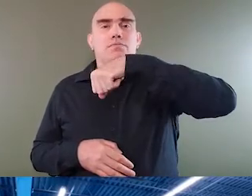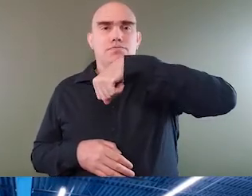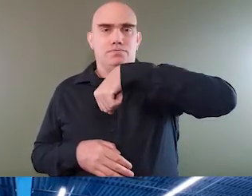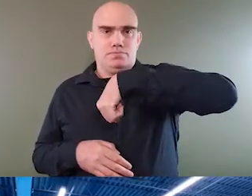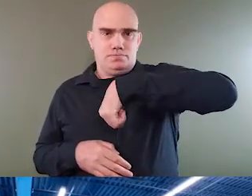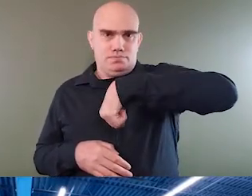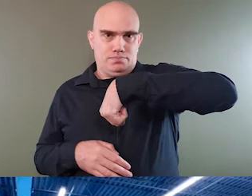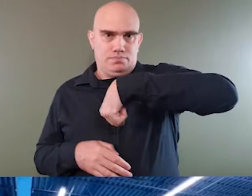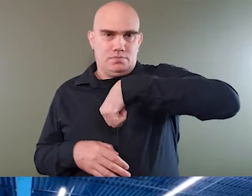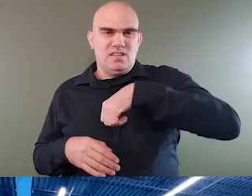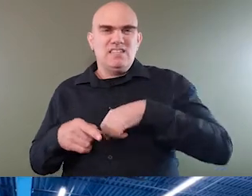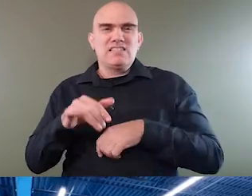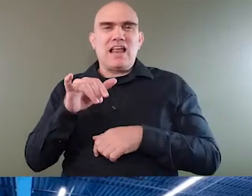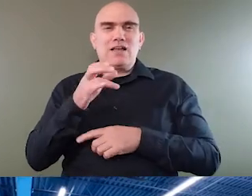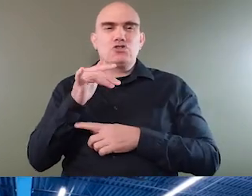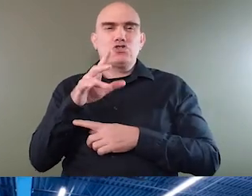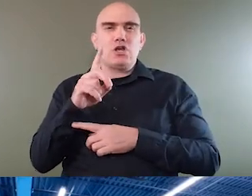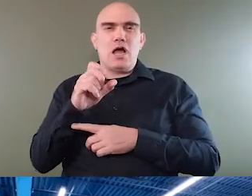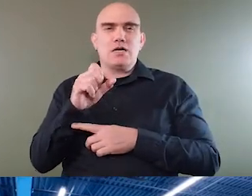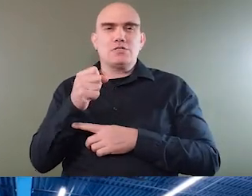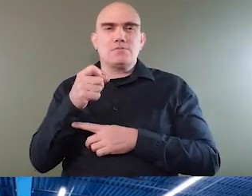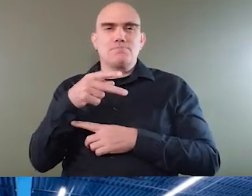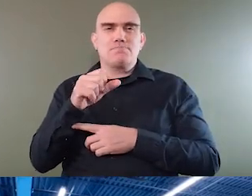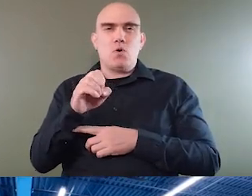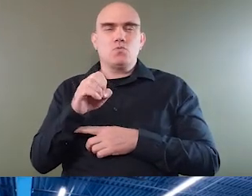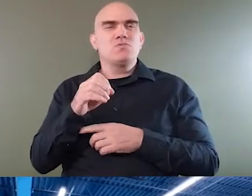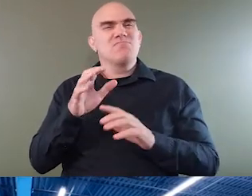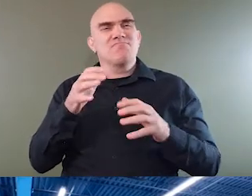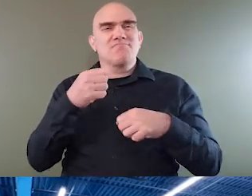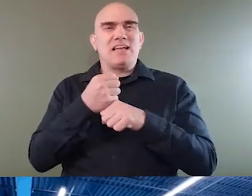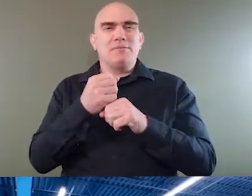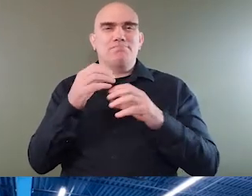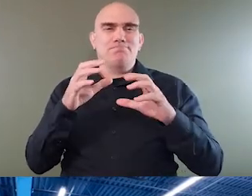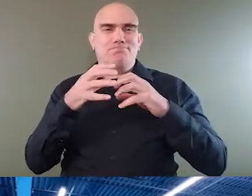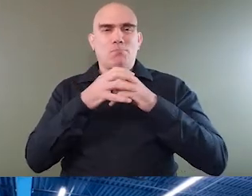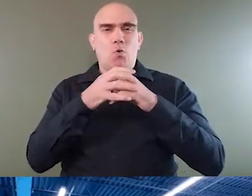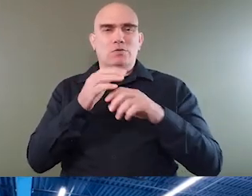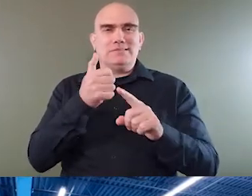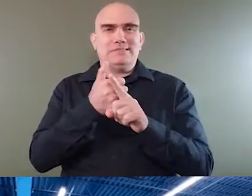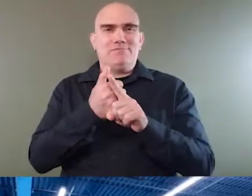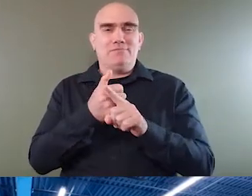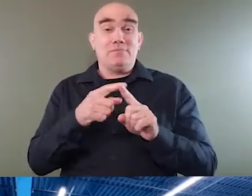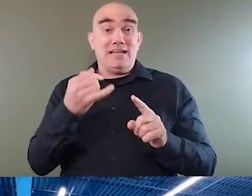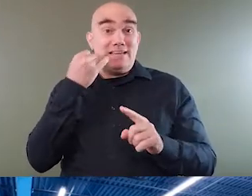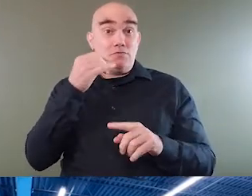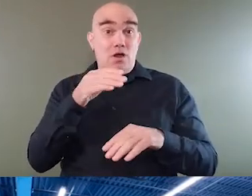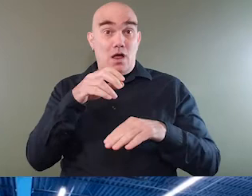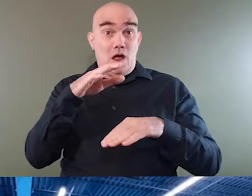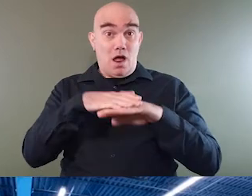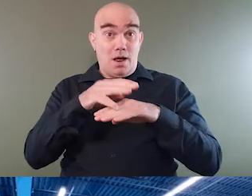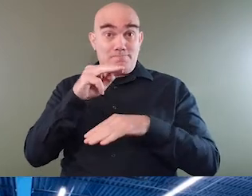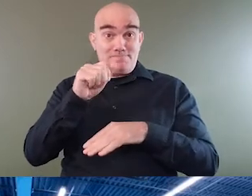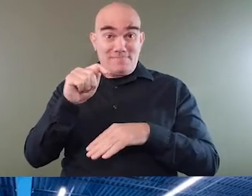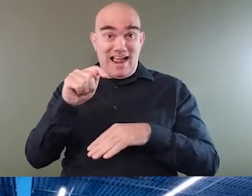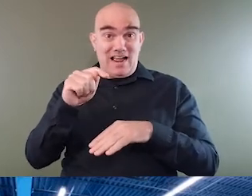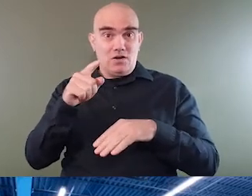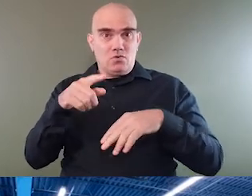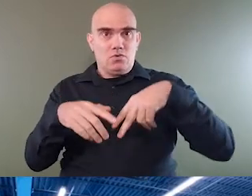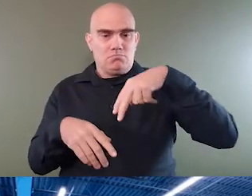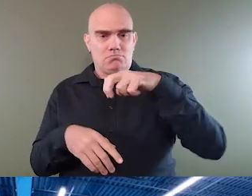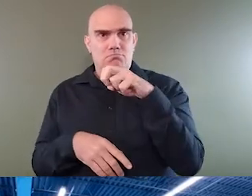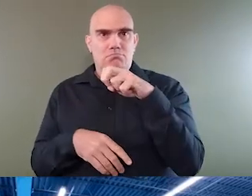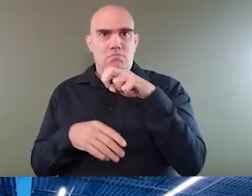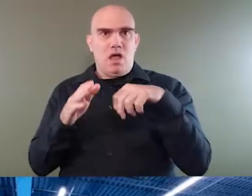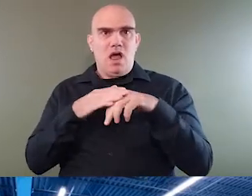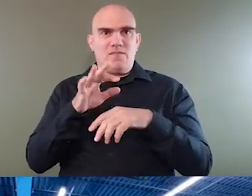much like child's pose. You are just making a ball of yourself, but if you're on the mat, you're on the balls of your feet. So it's a little